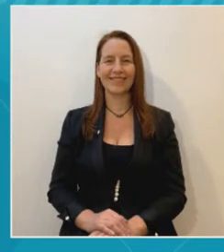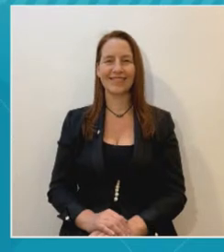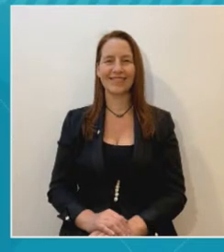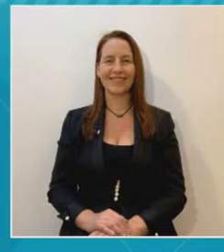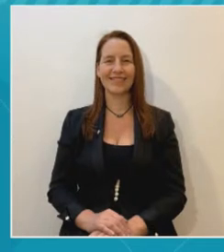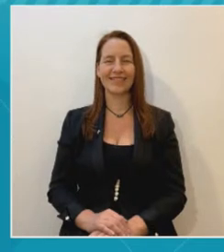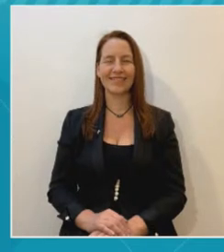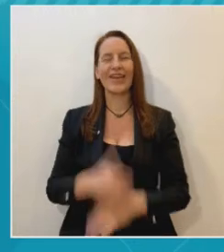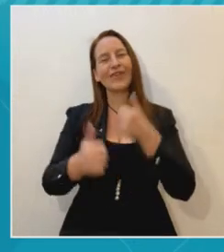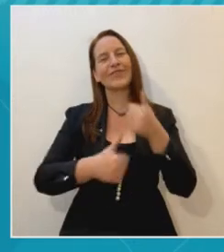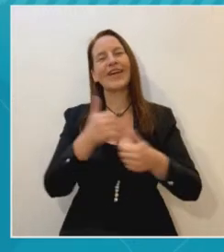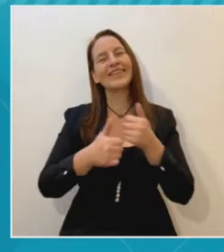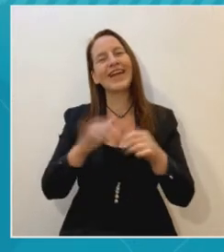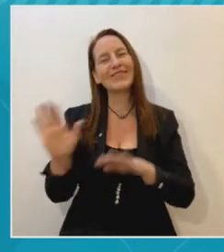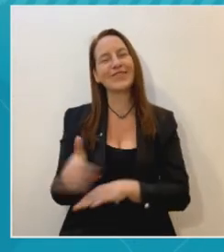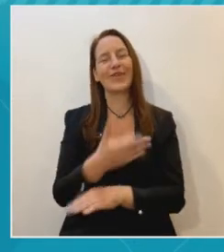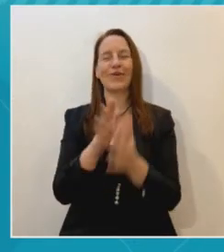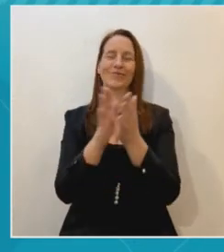Congratulations, all of you.